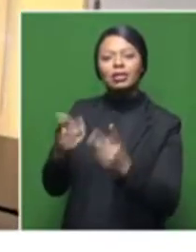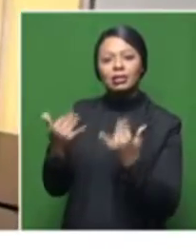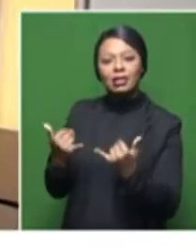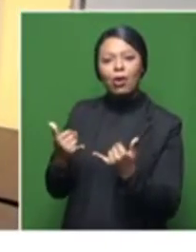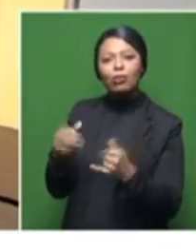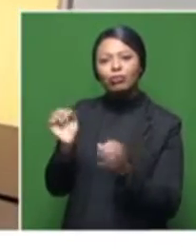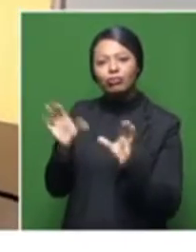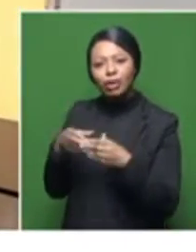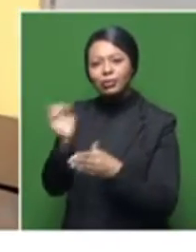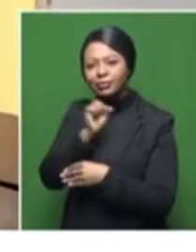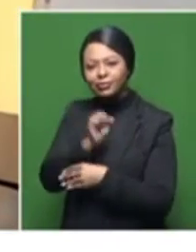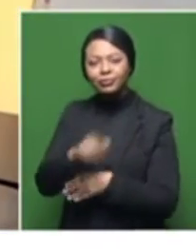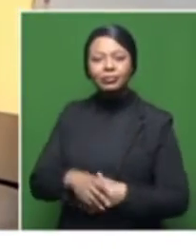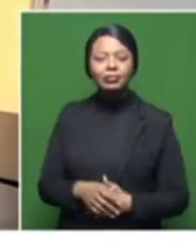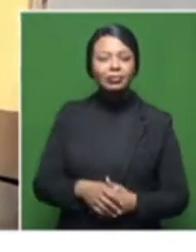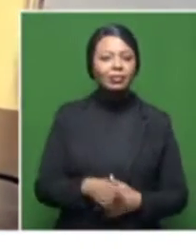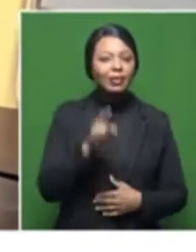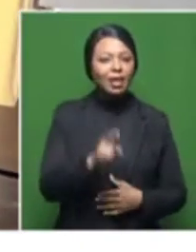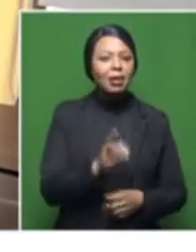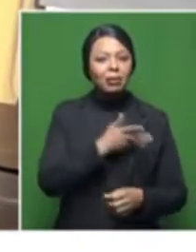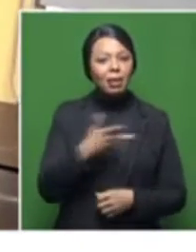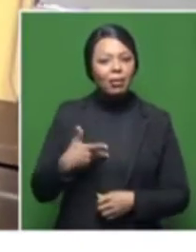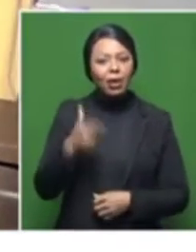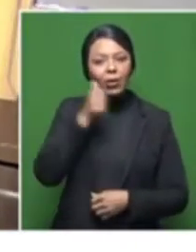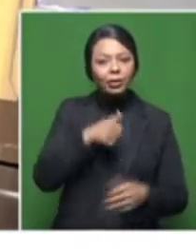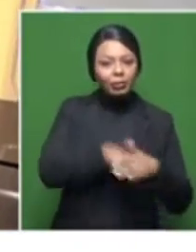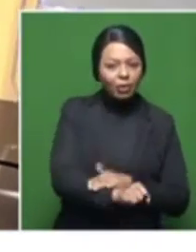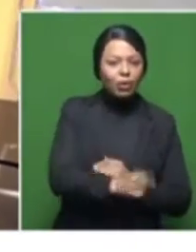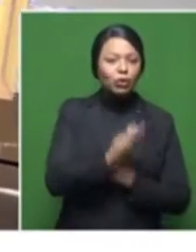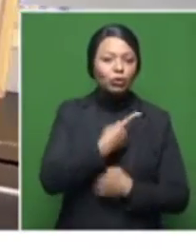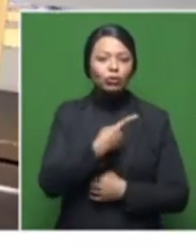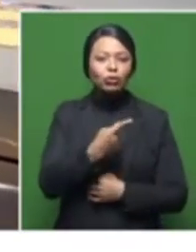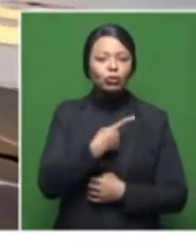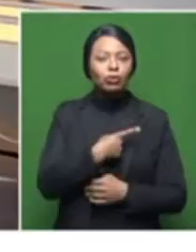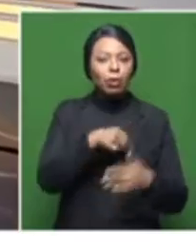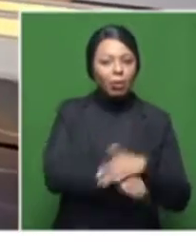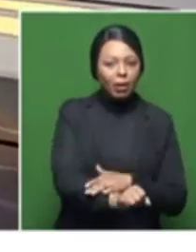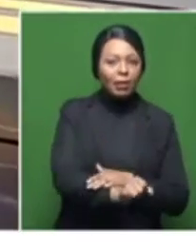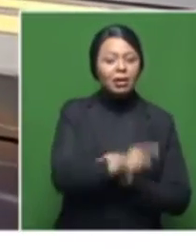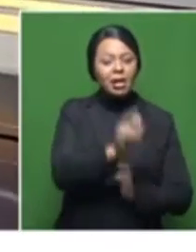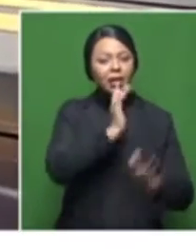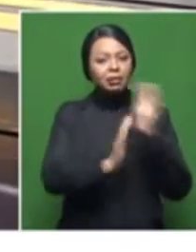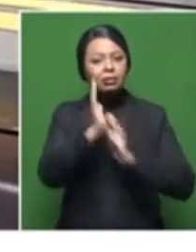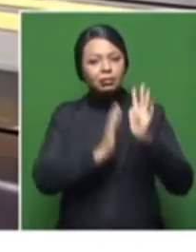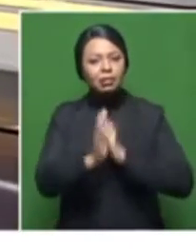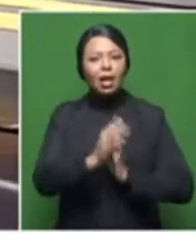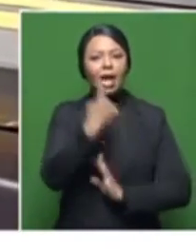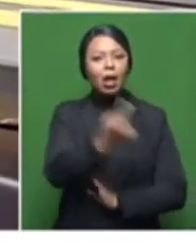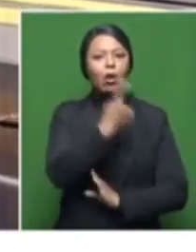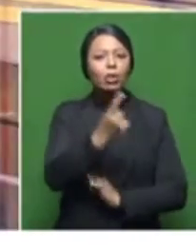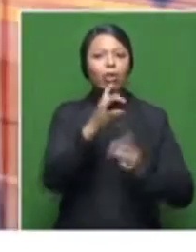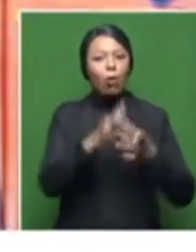to my mother that gave birth to me. It was just the two of us when she gave birth to me. And when she told me the story, she was all alone at